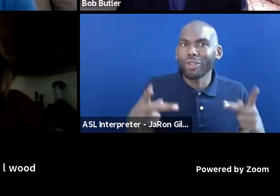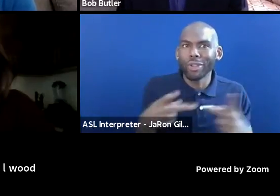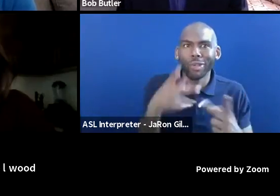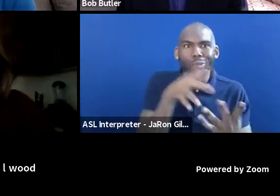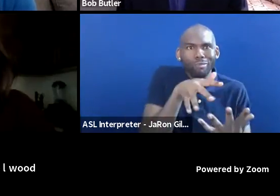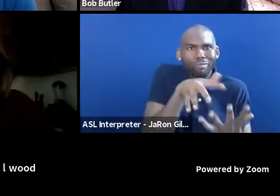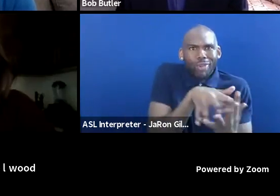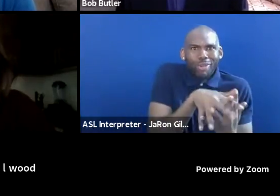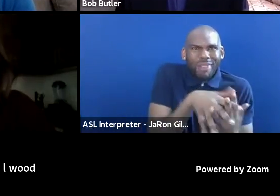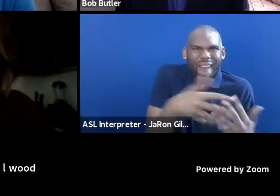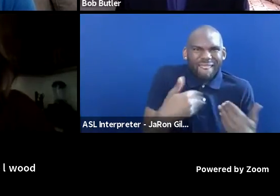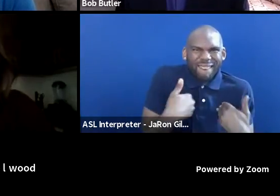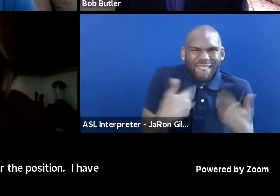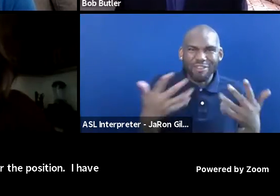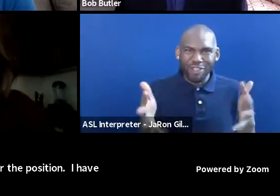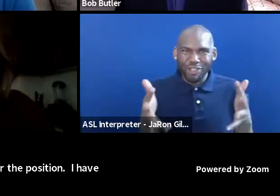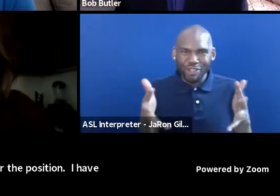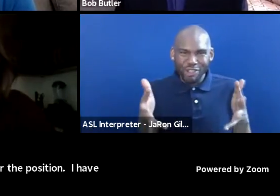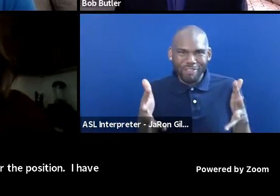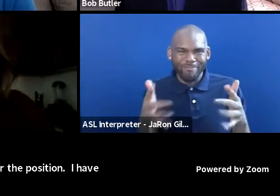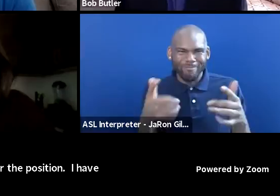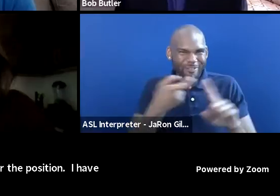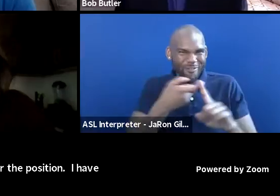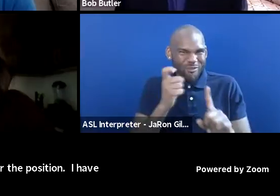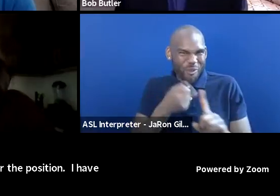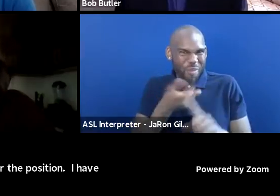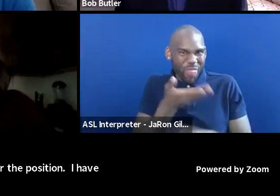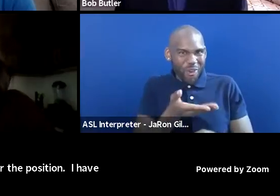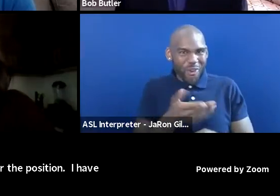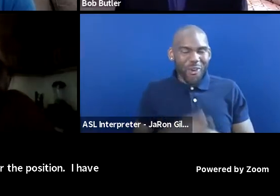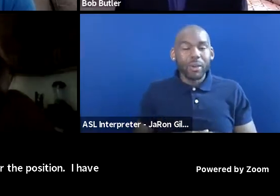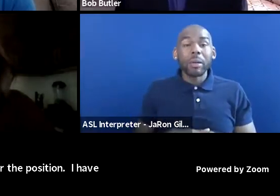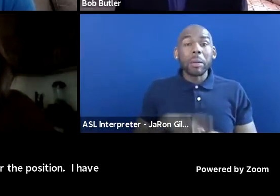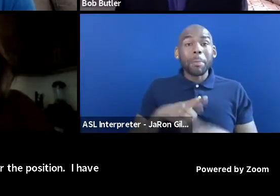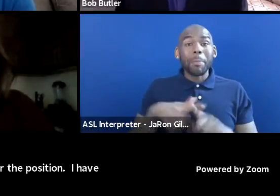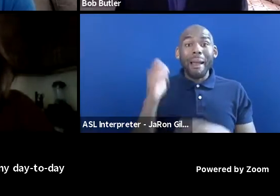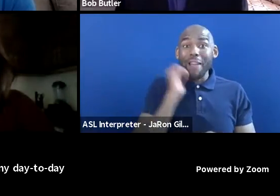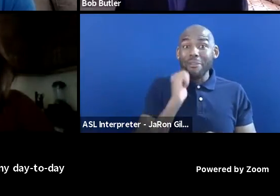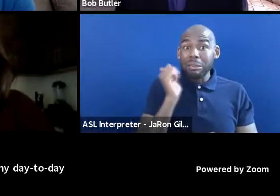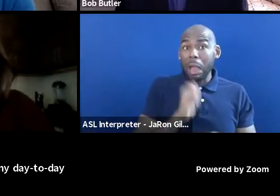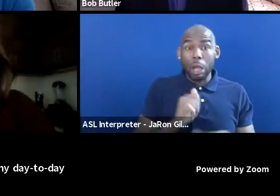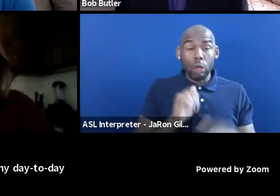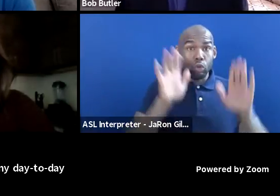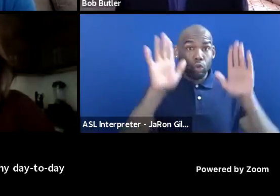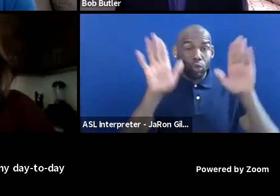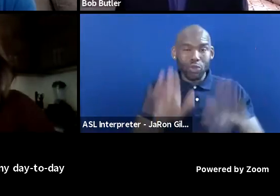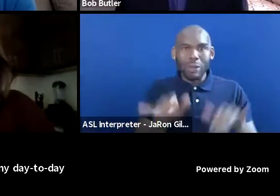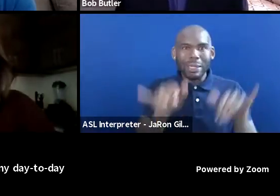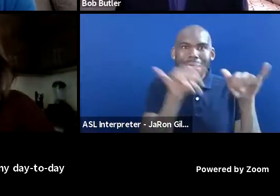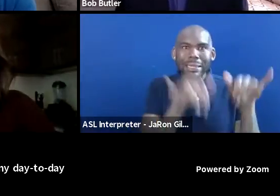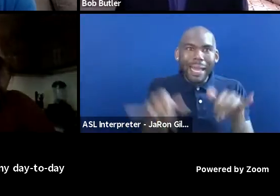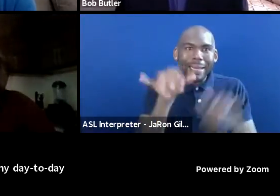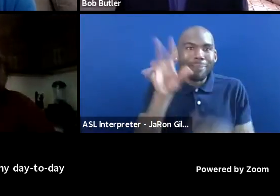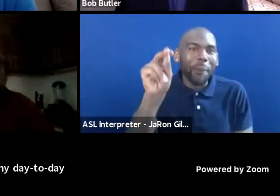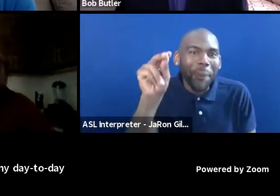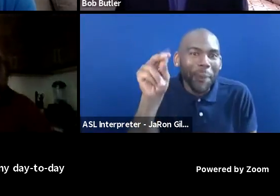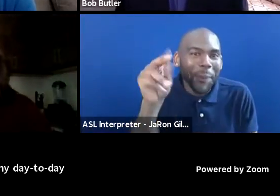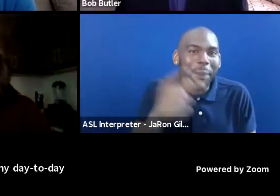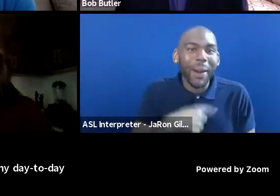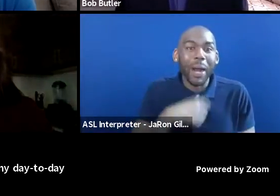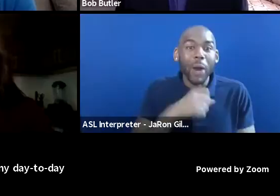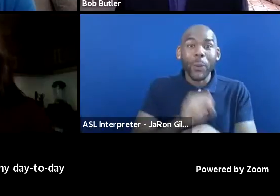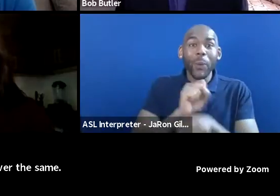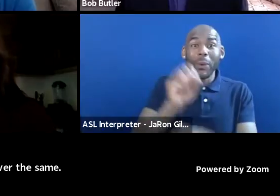already. But my day-to-day is great because it's never the same. I work as an